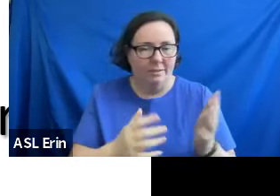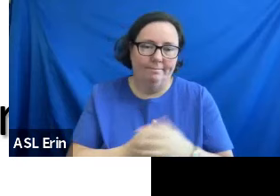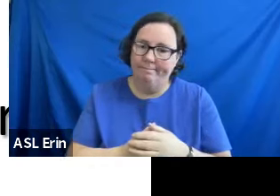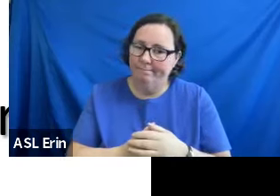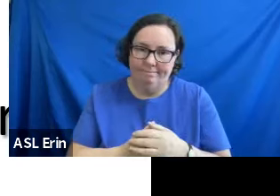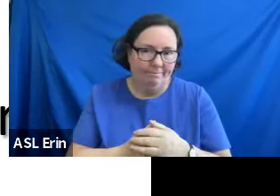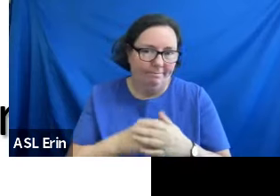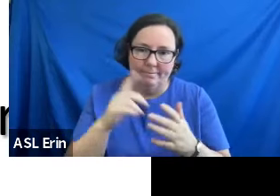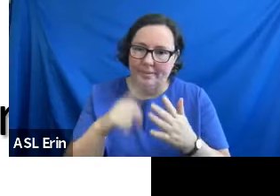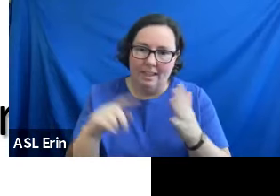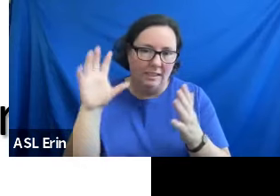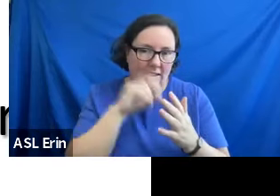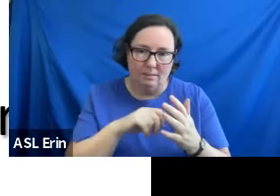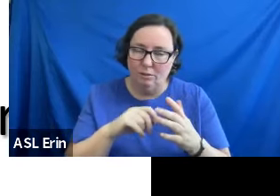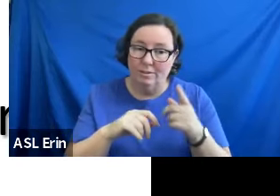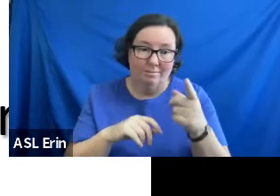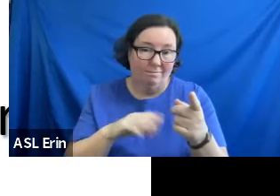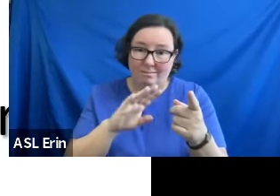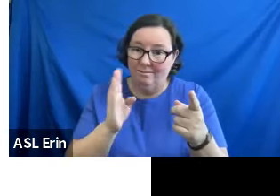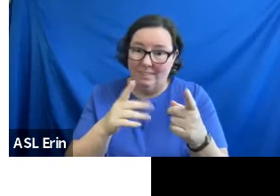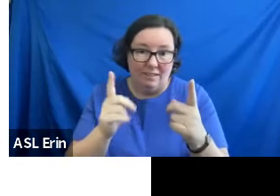test. So then here is